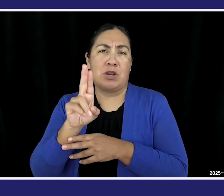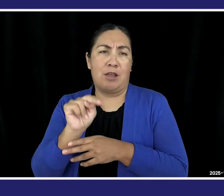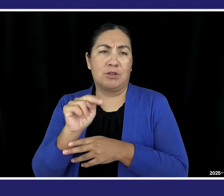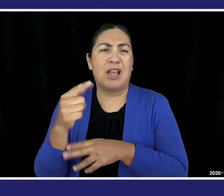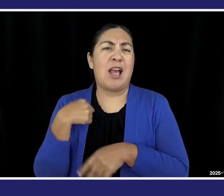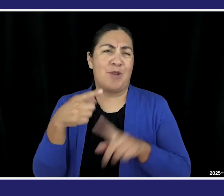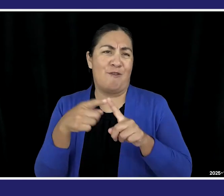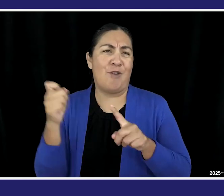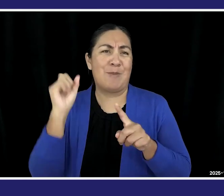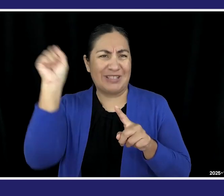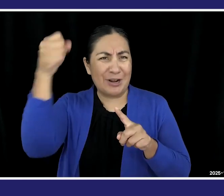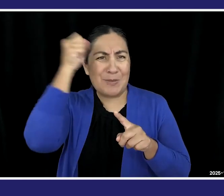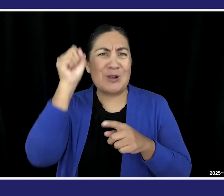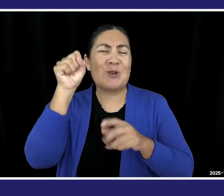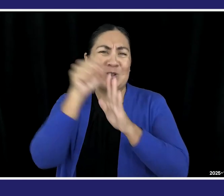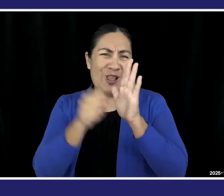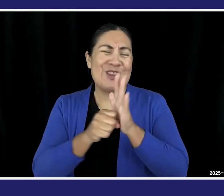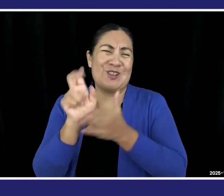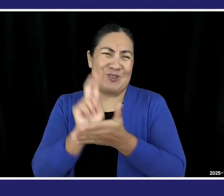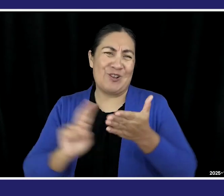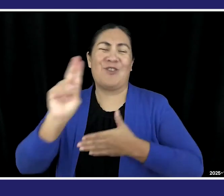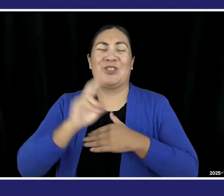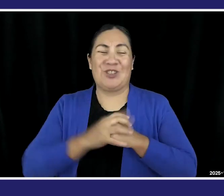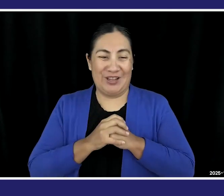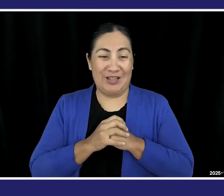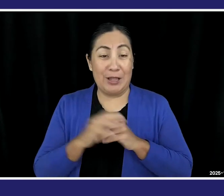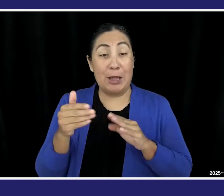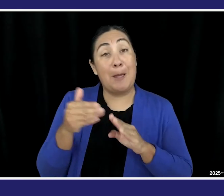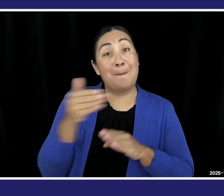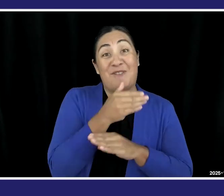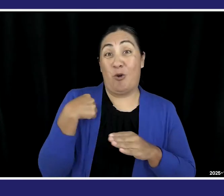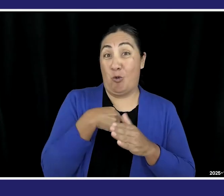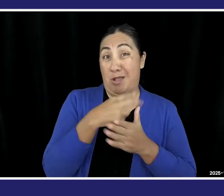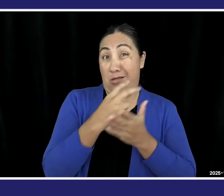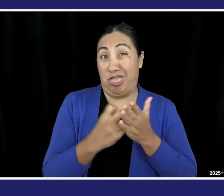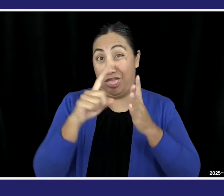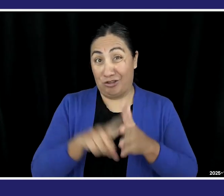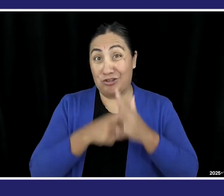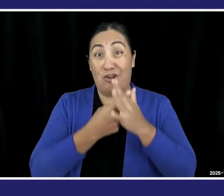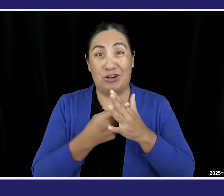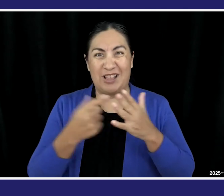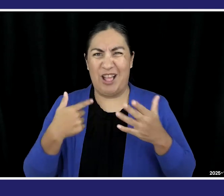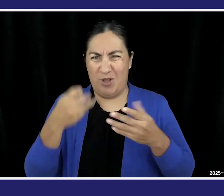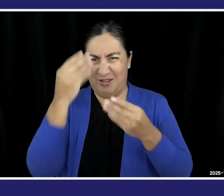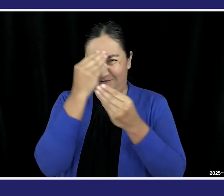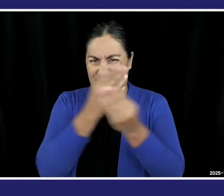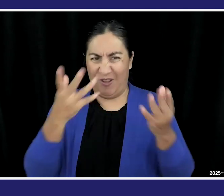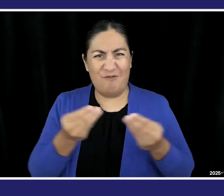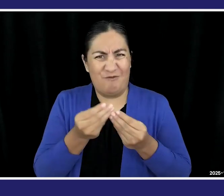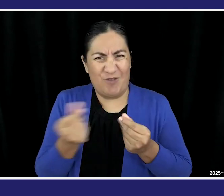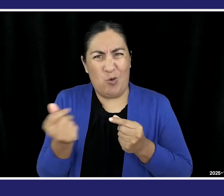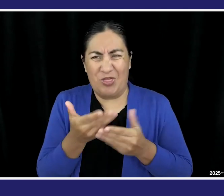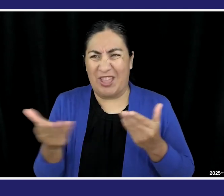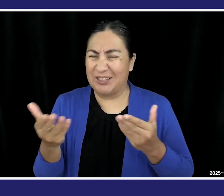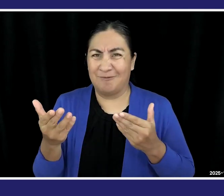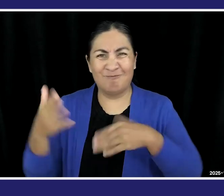great turnout. I want to mention just a few important things before we get started. You probably saw that notice when you came in. This meeting